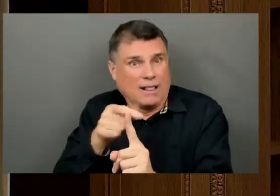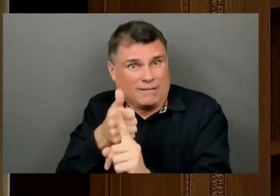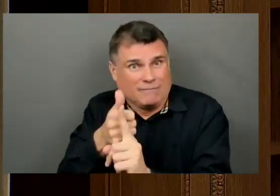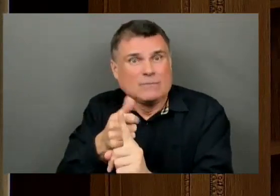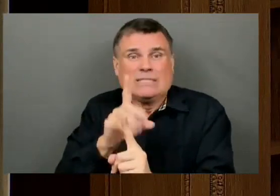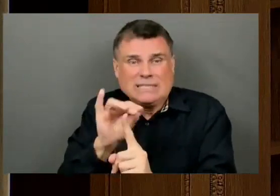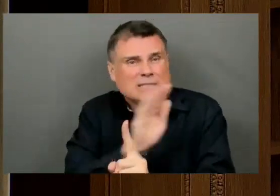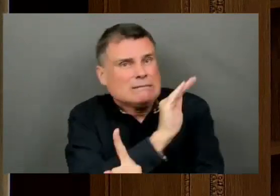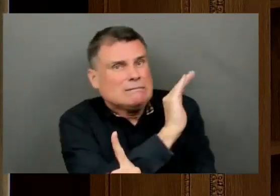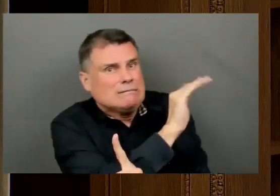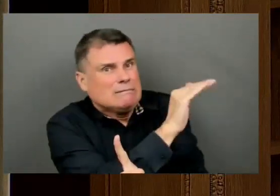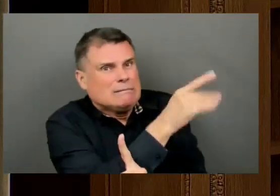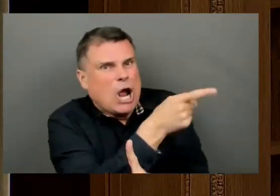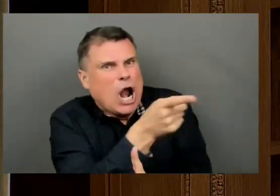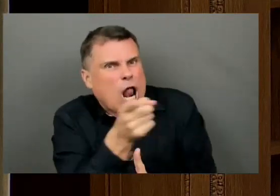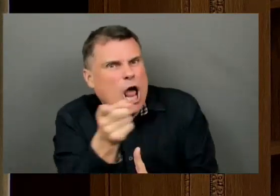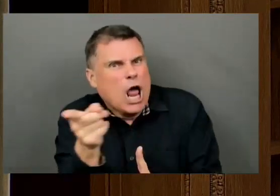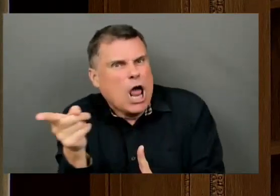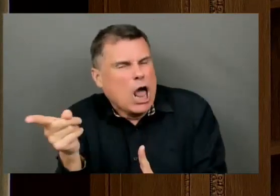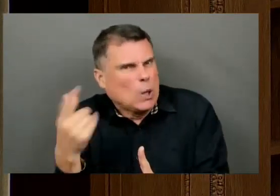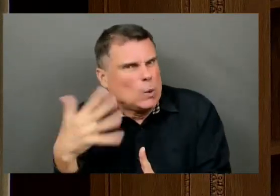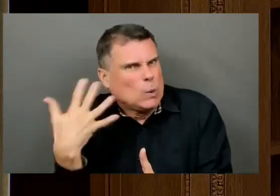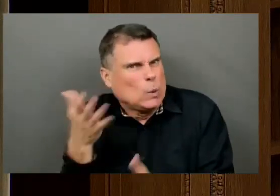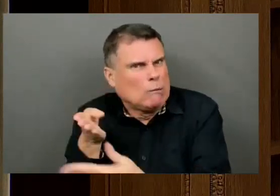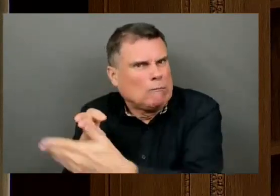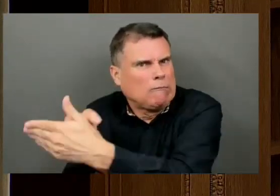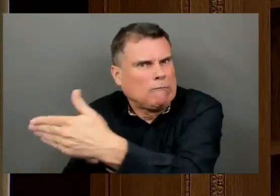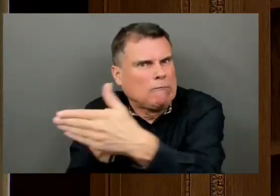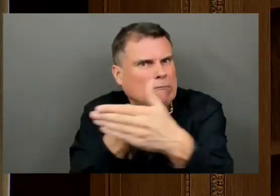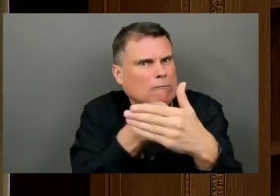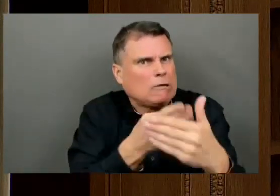anti-Semitism. Mr. Speaker,